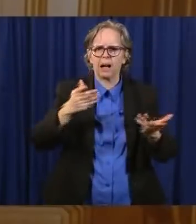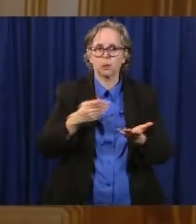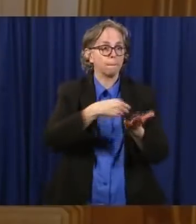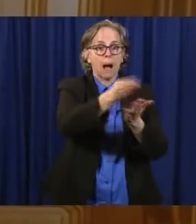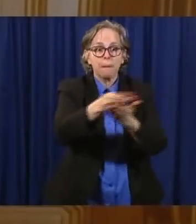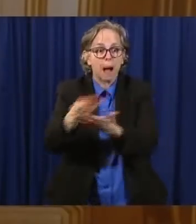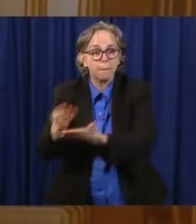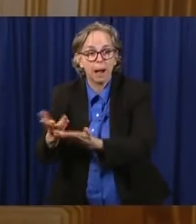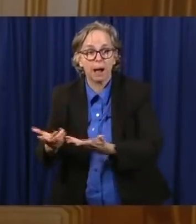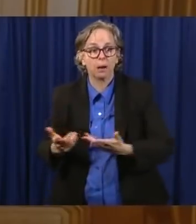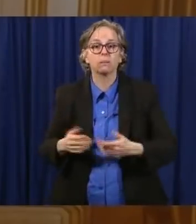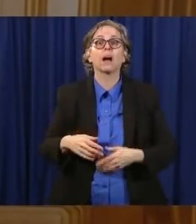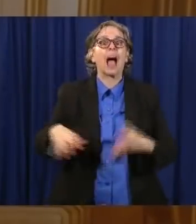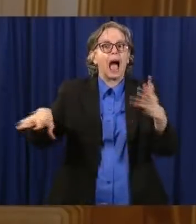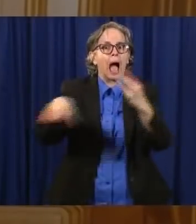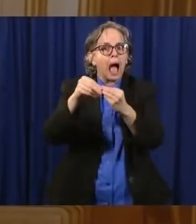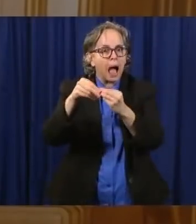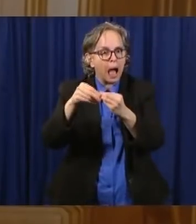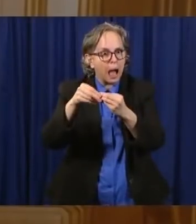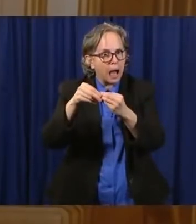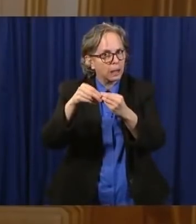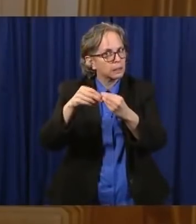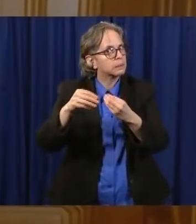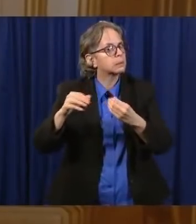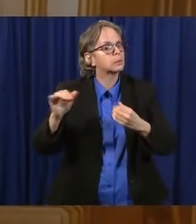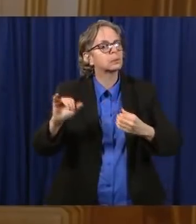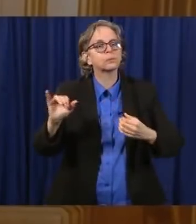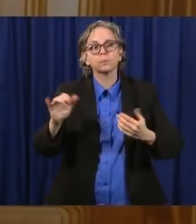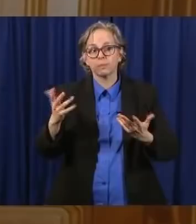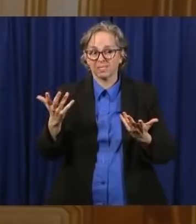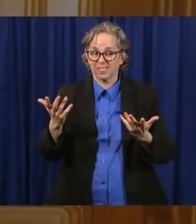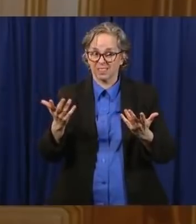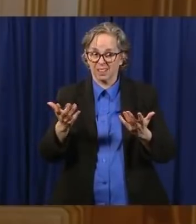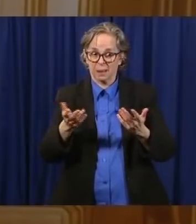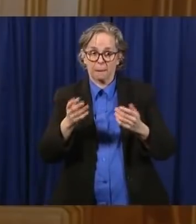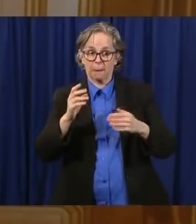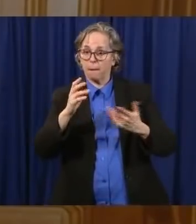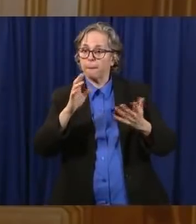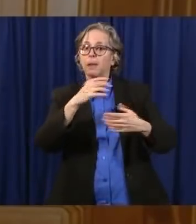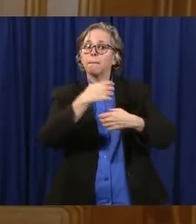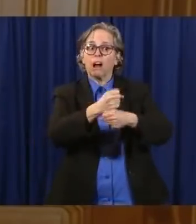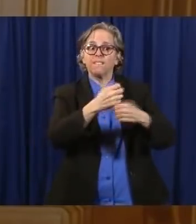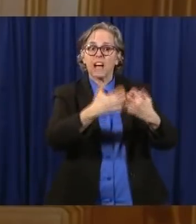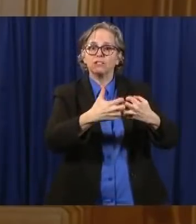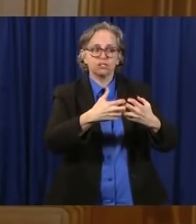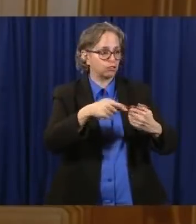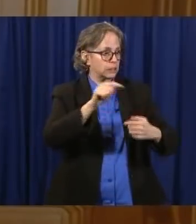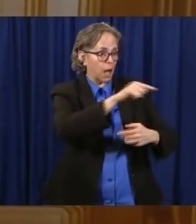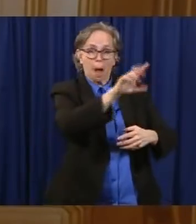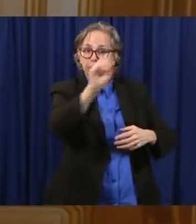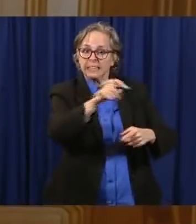also we're in the process of having some of these made.